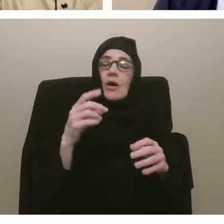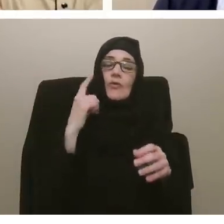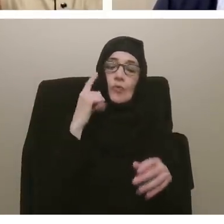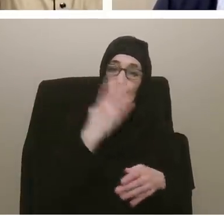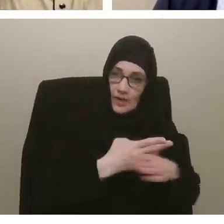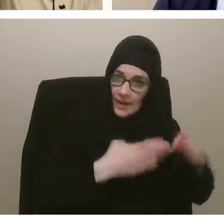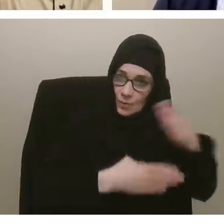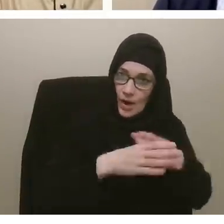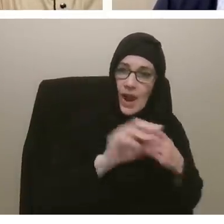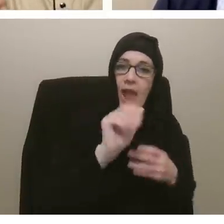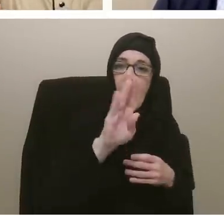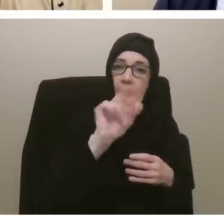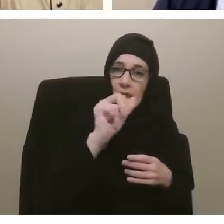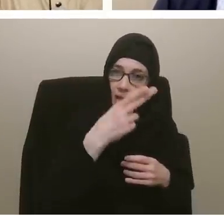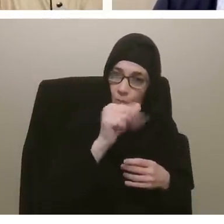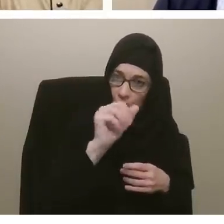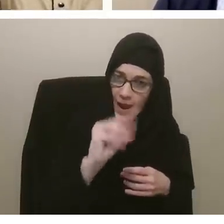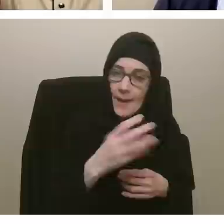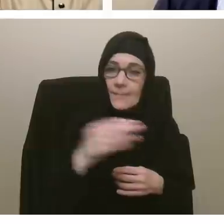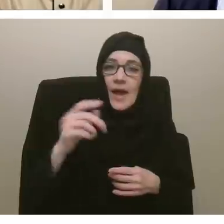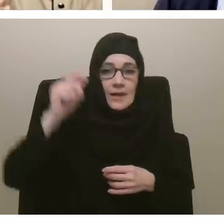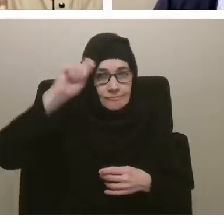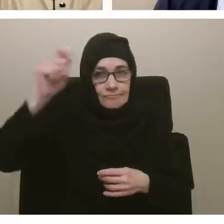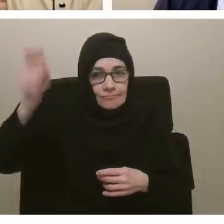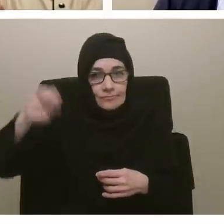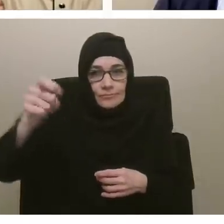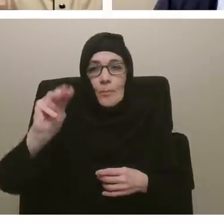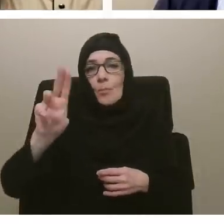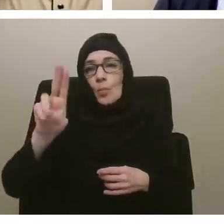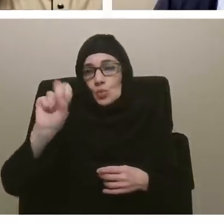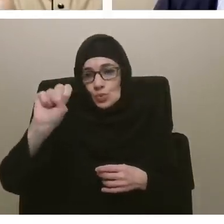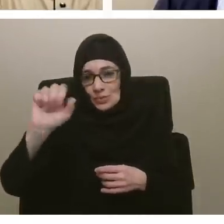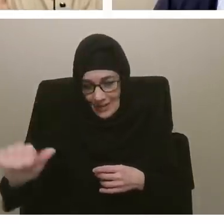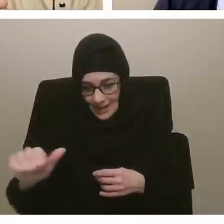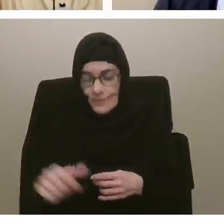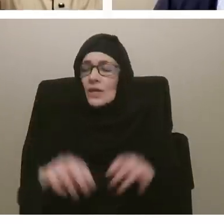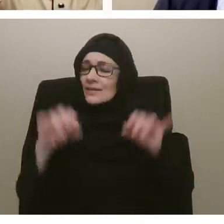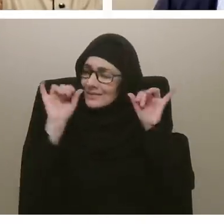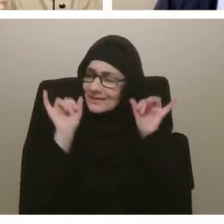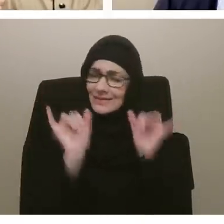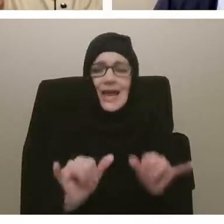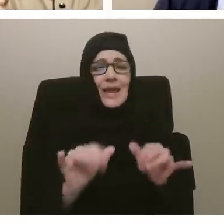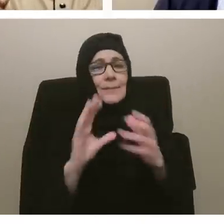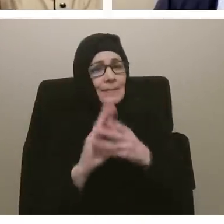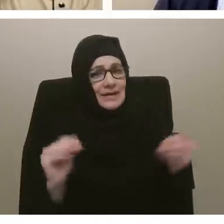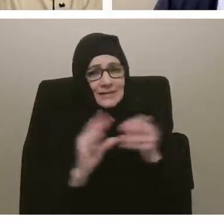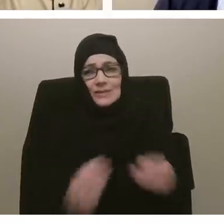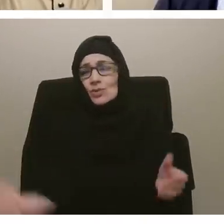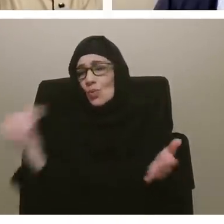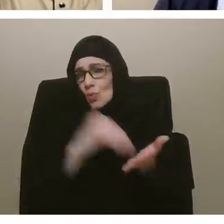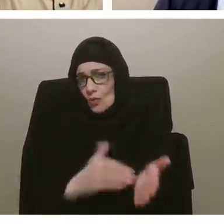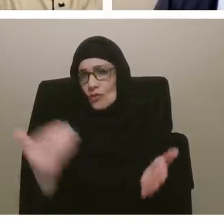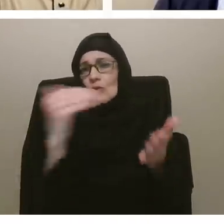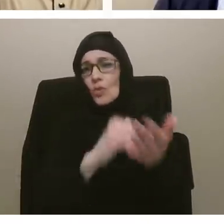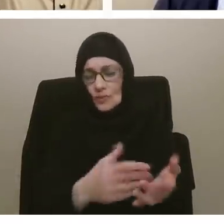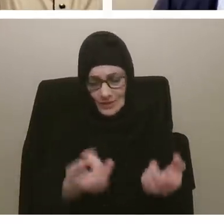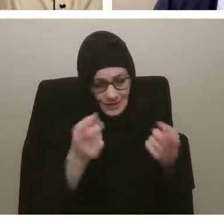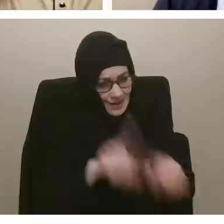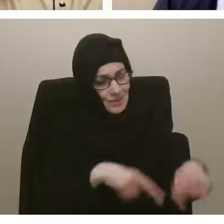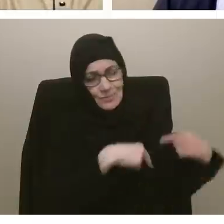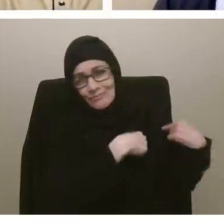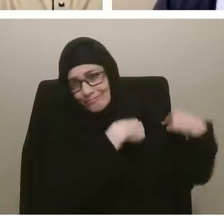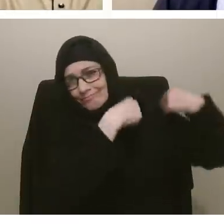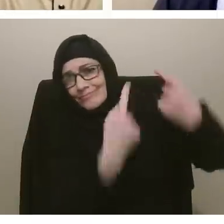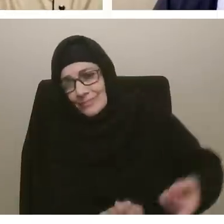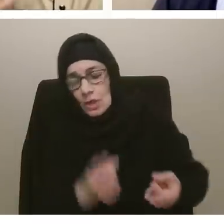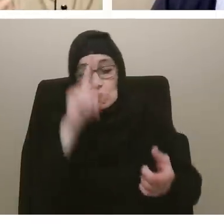be upon them. It has come through the ways of the prophets and the scriptures that came before. The same message over and over again, to believe in Allah and the last